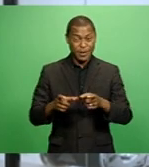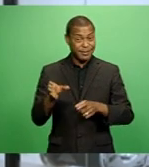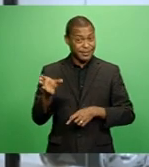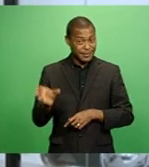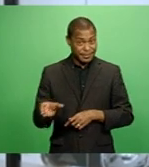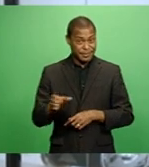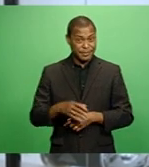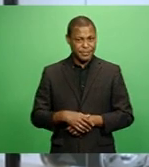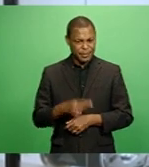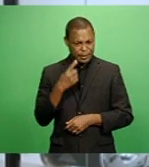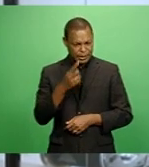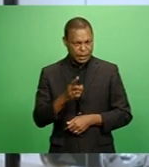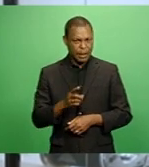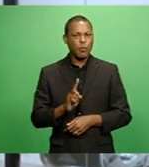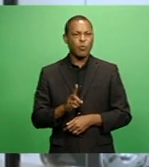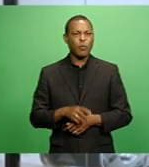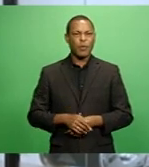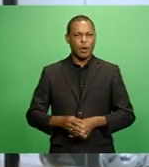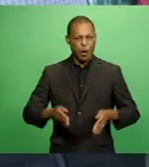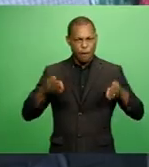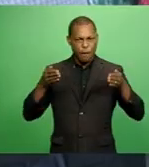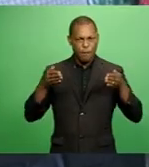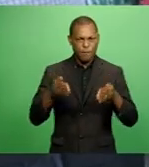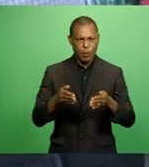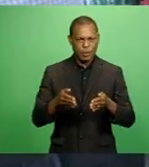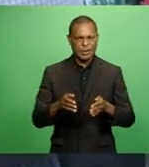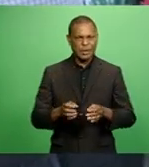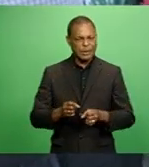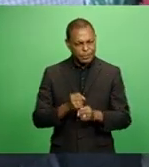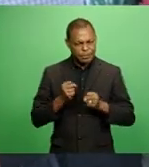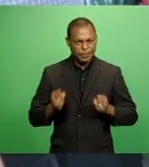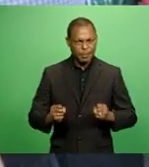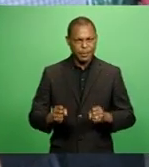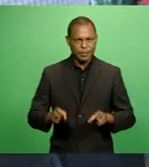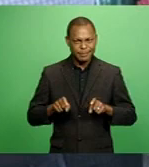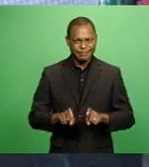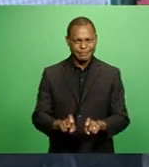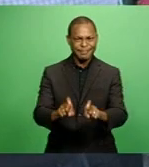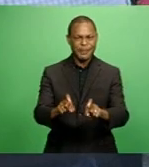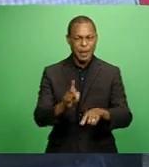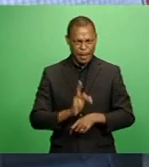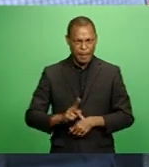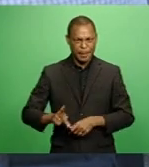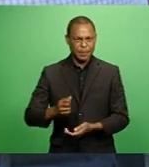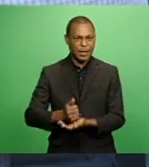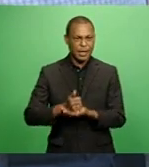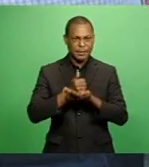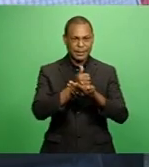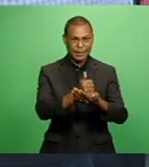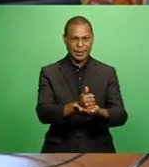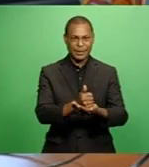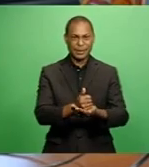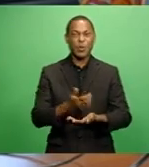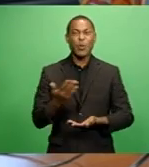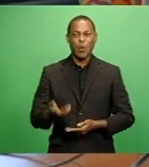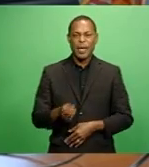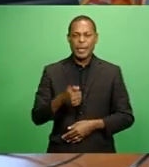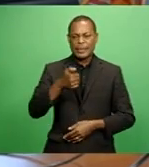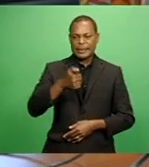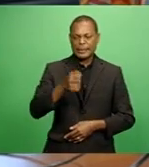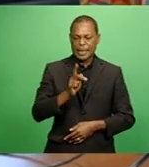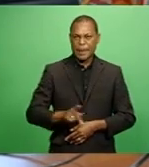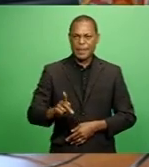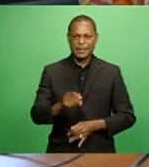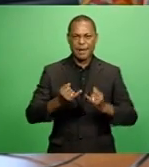center focuses on promoting macrofinancial stability in the Pacific, and it provides assistance to 16 Pacific Island countries